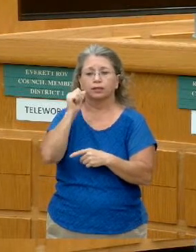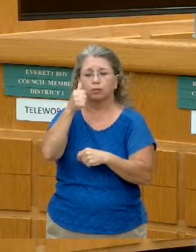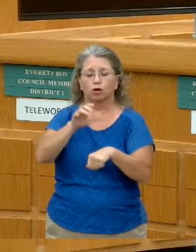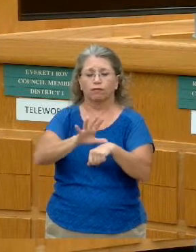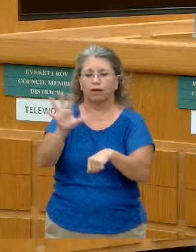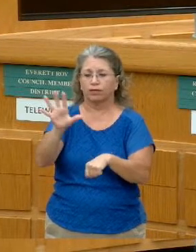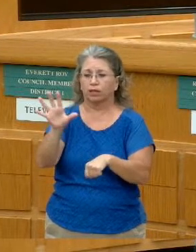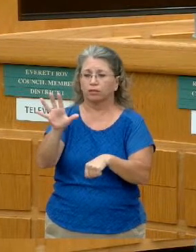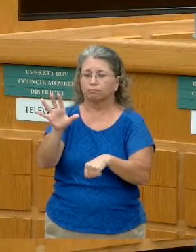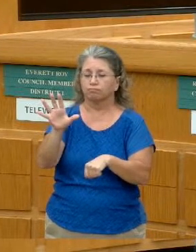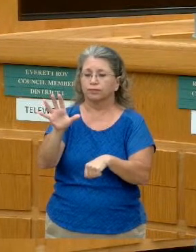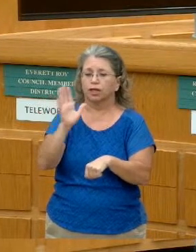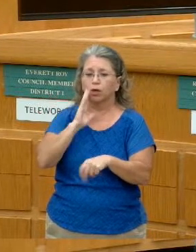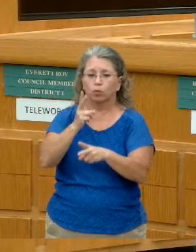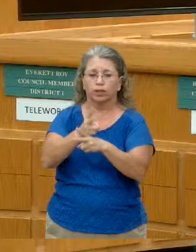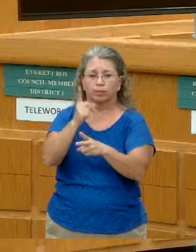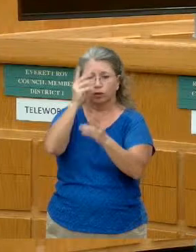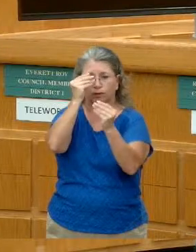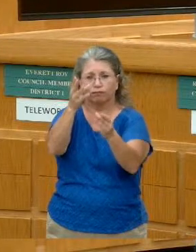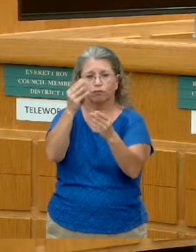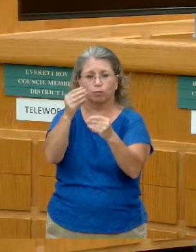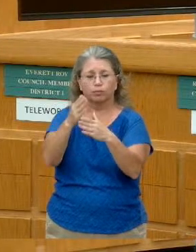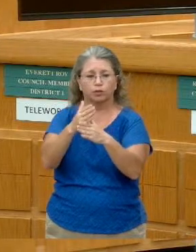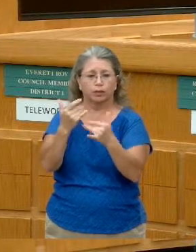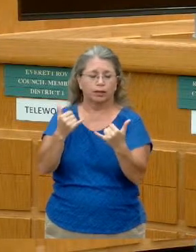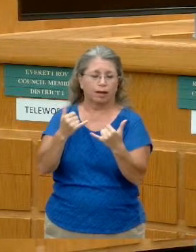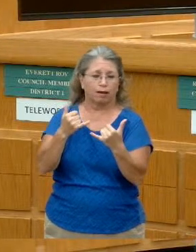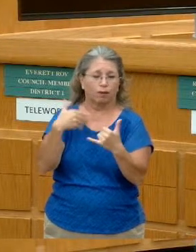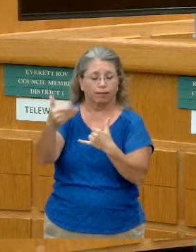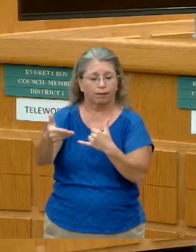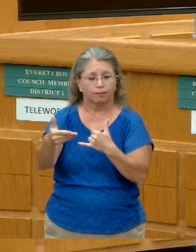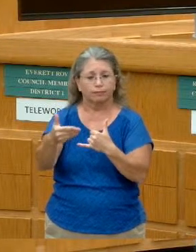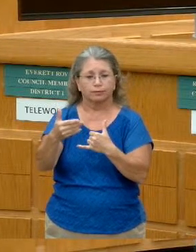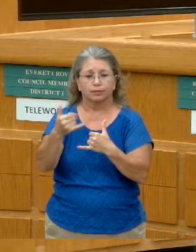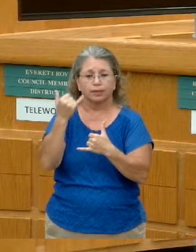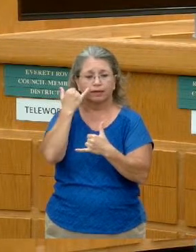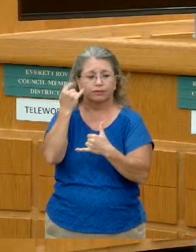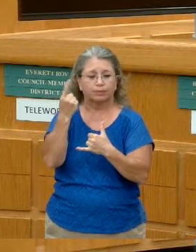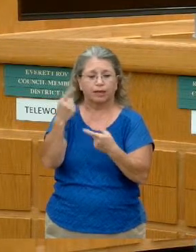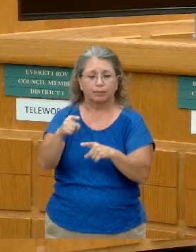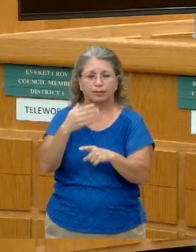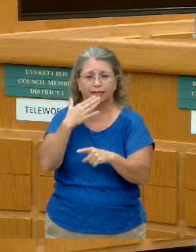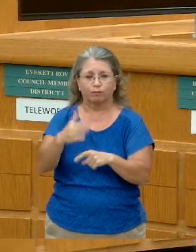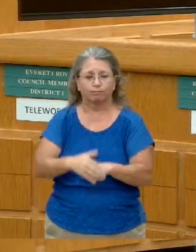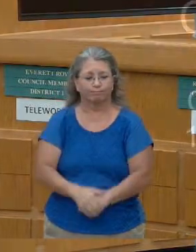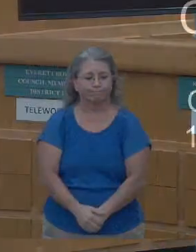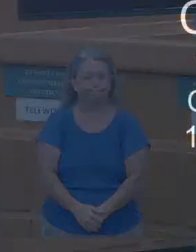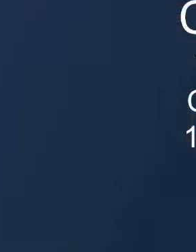5 o'clock, and we'll keep you updated between now and then should it warrant. Thank you.